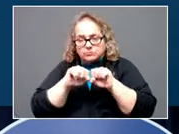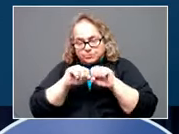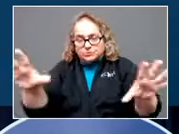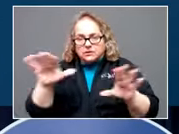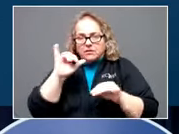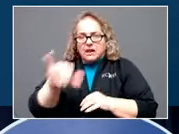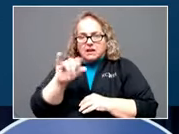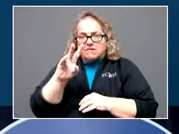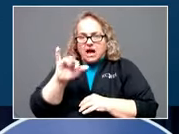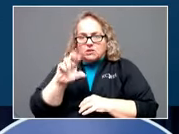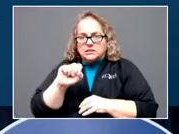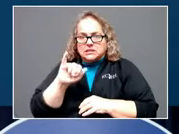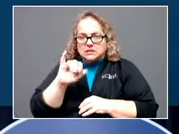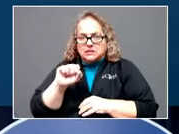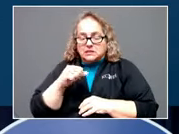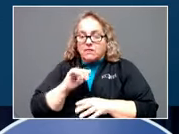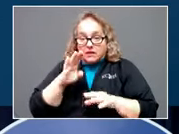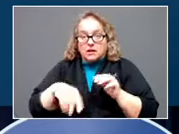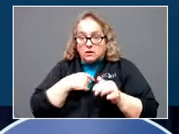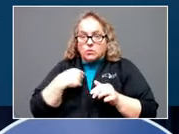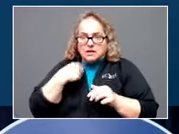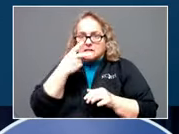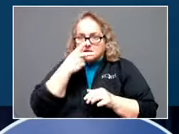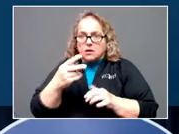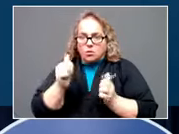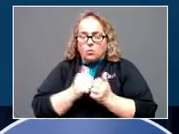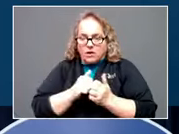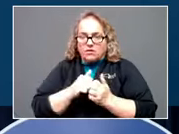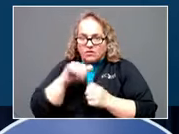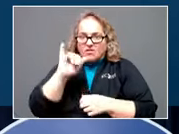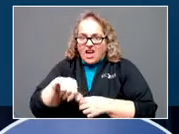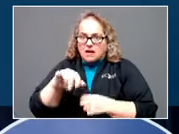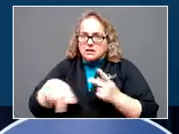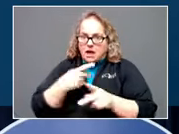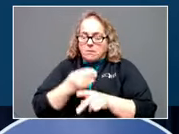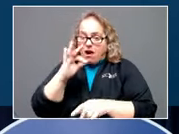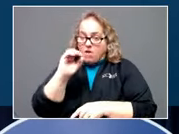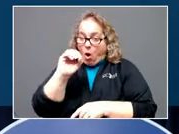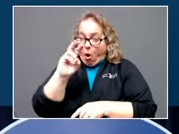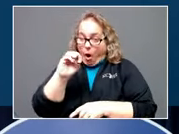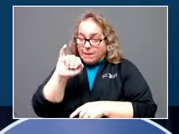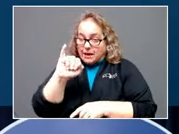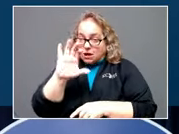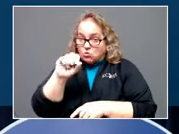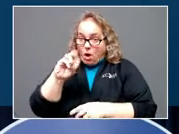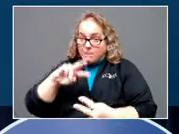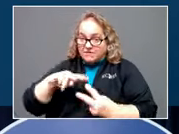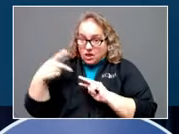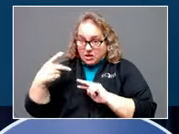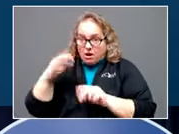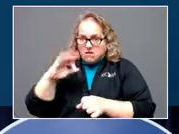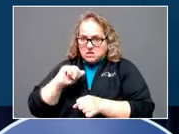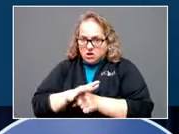seeing with Omicron. We went from being in a relative plateau to the second highest week